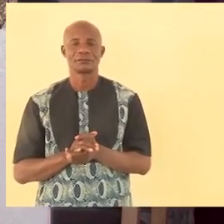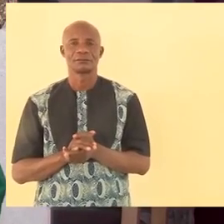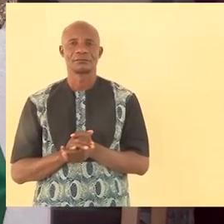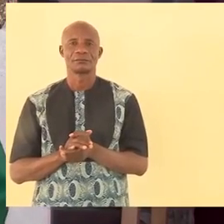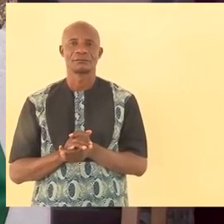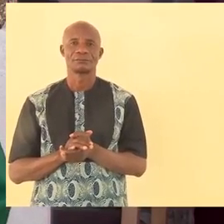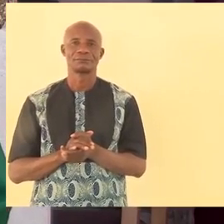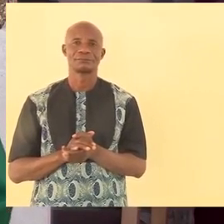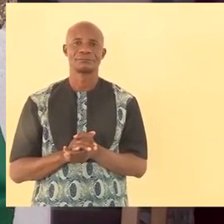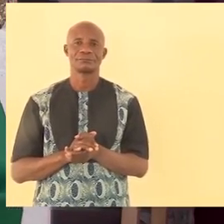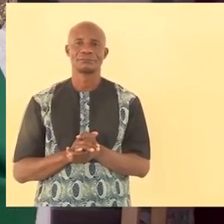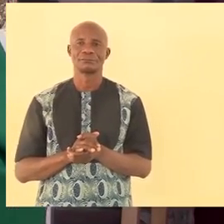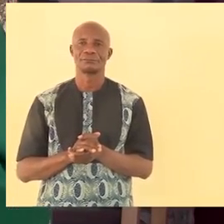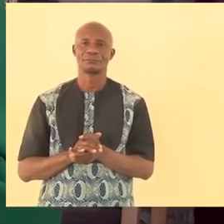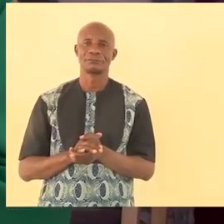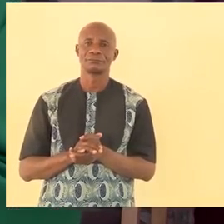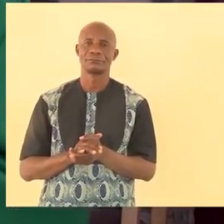Okay.